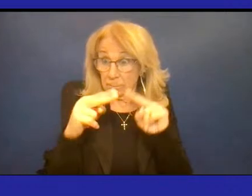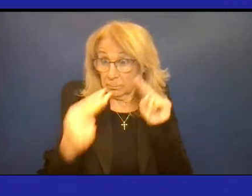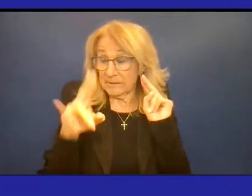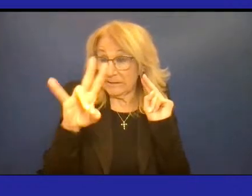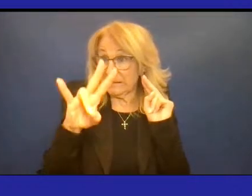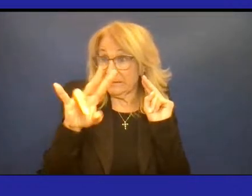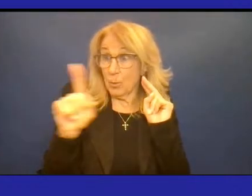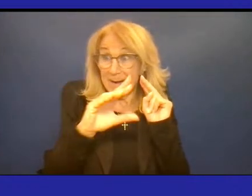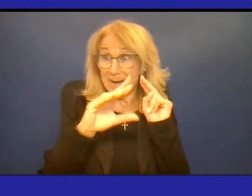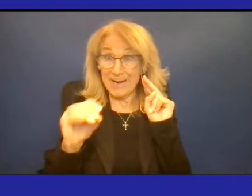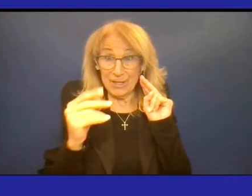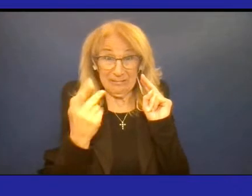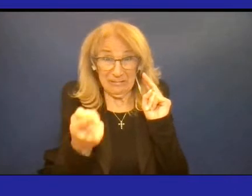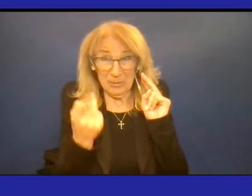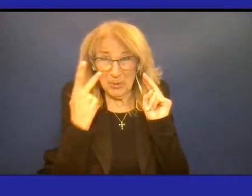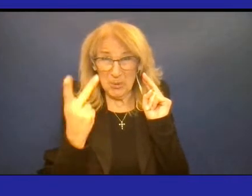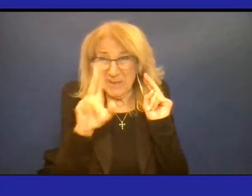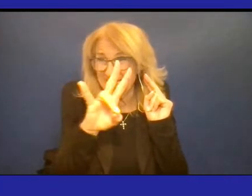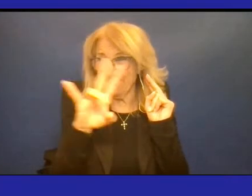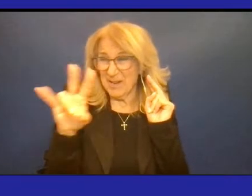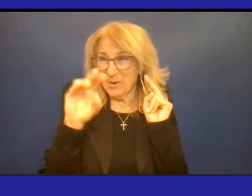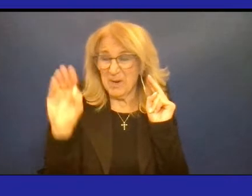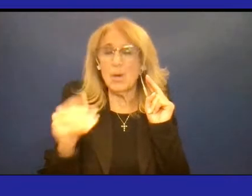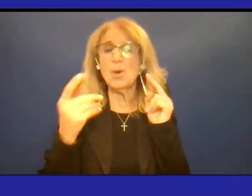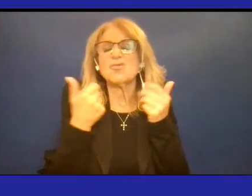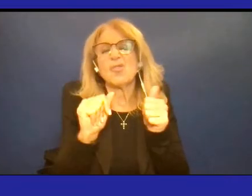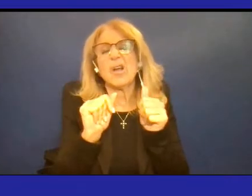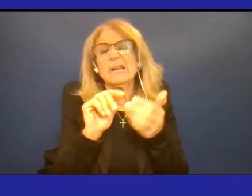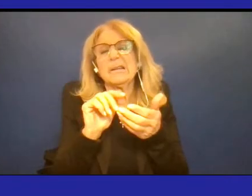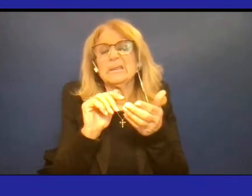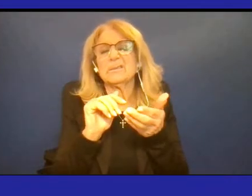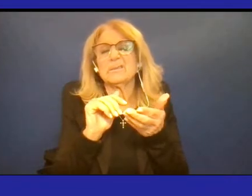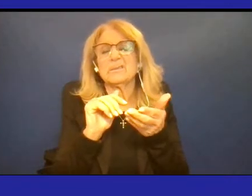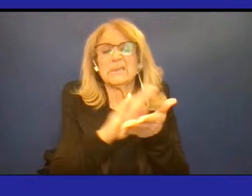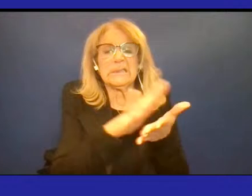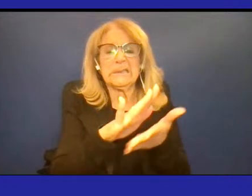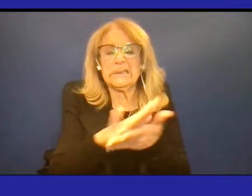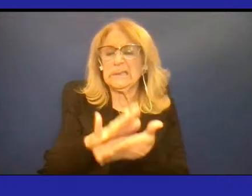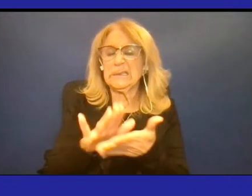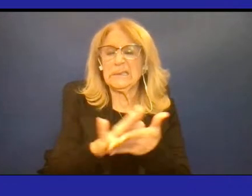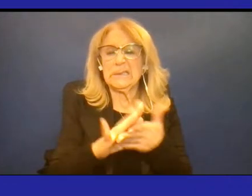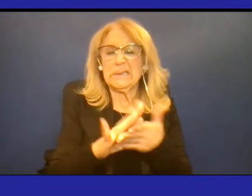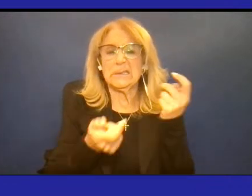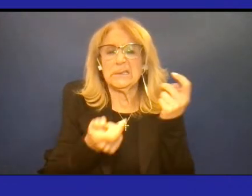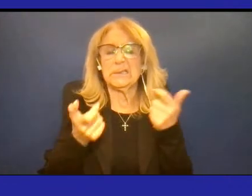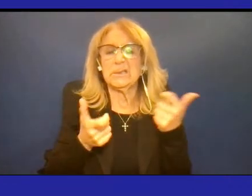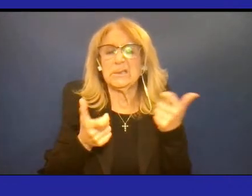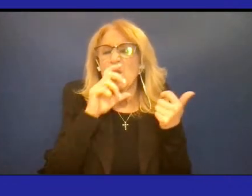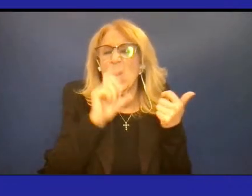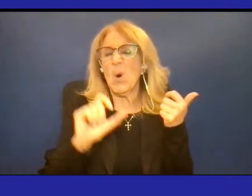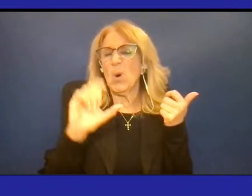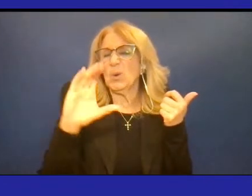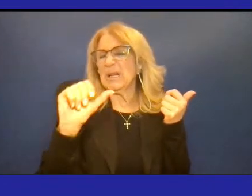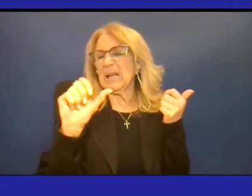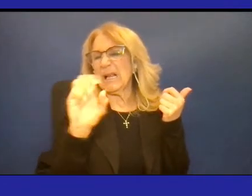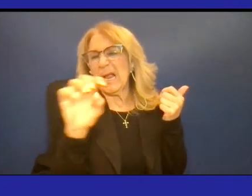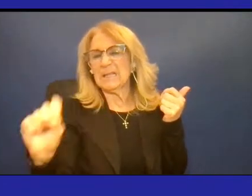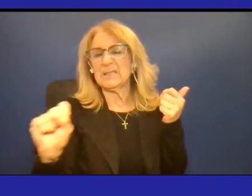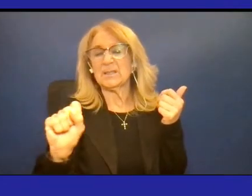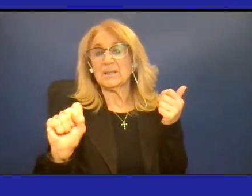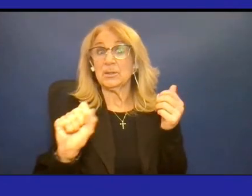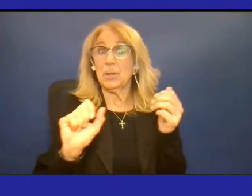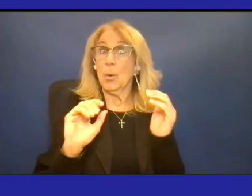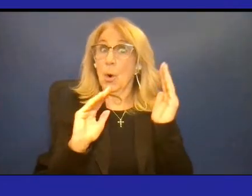we were trying to clear some old cases and things like that. So we expect this to continue to tick up, and, you know, we hope to get close to that aggressive